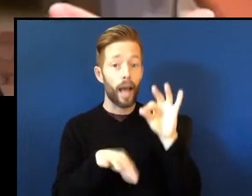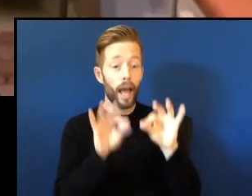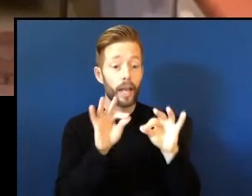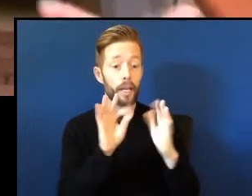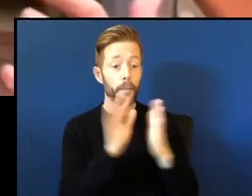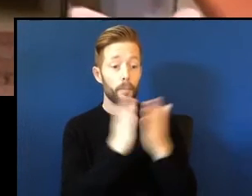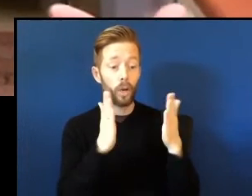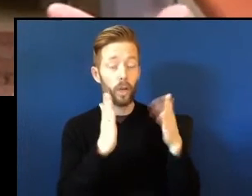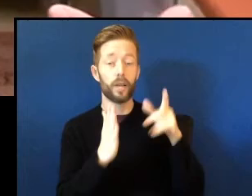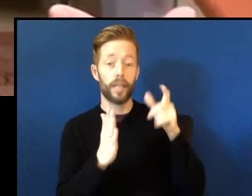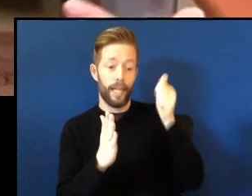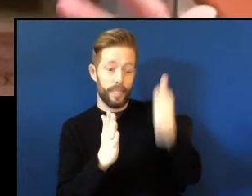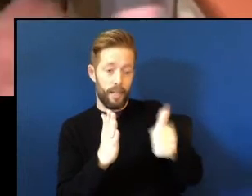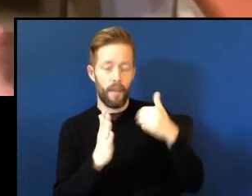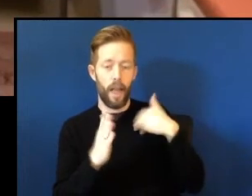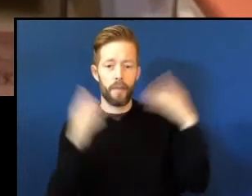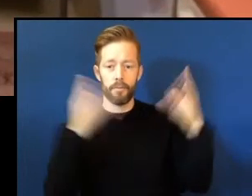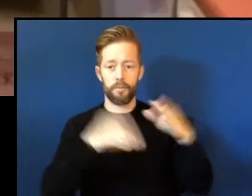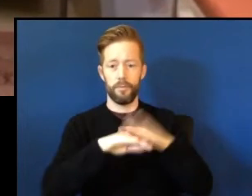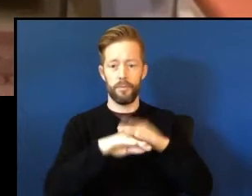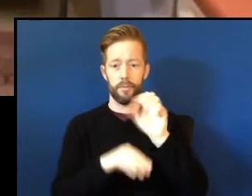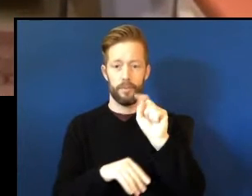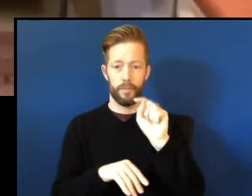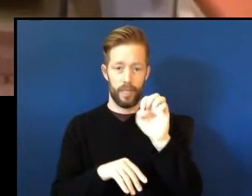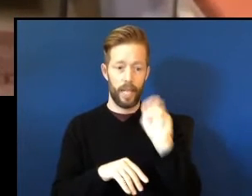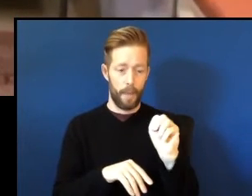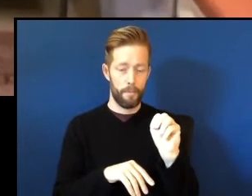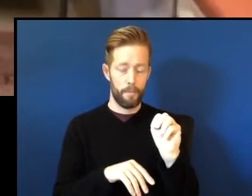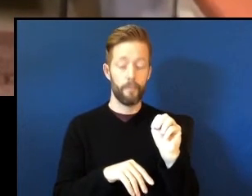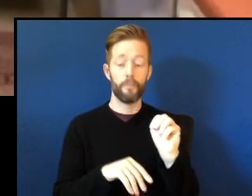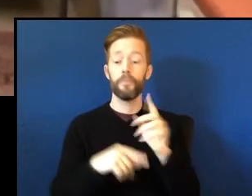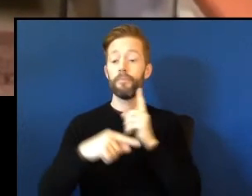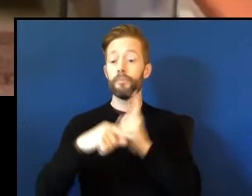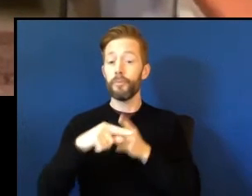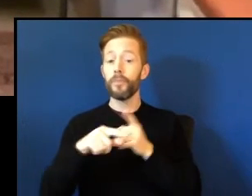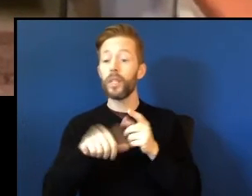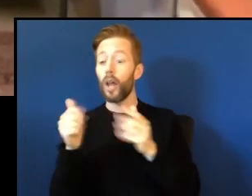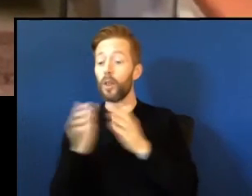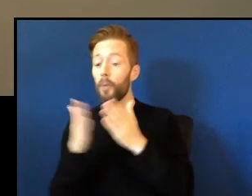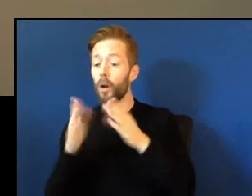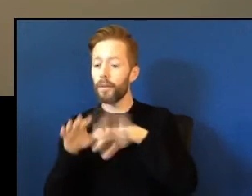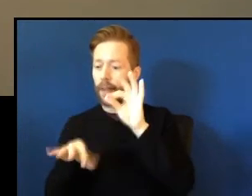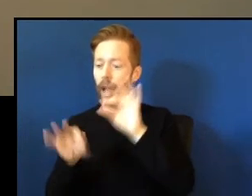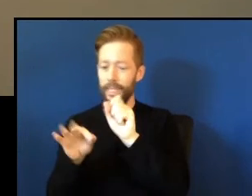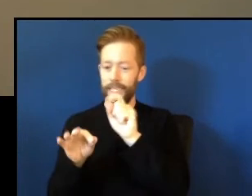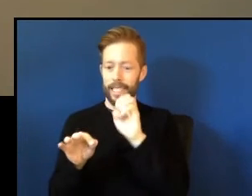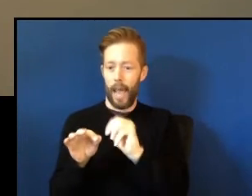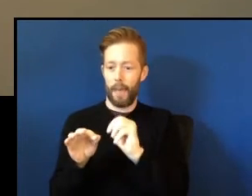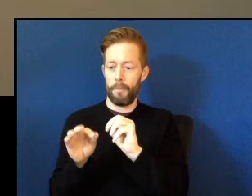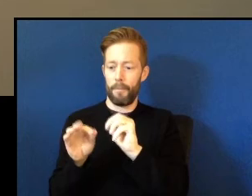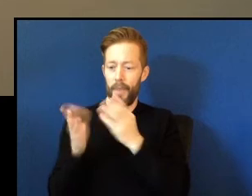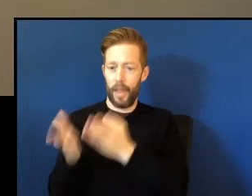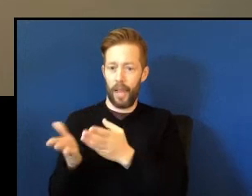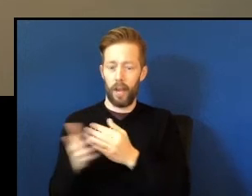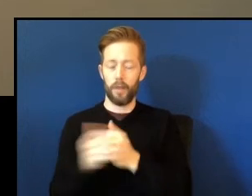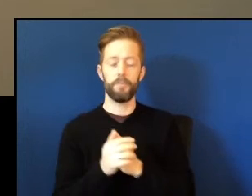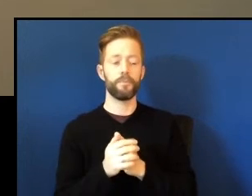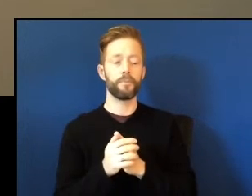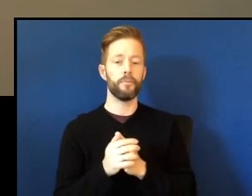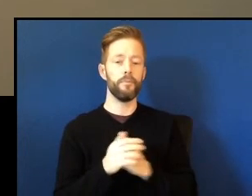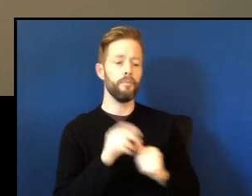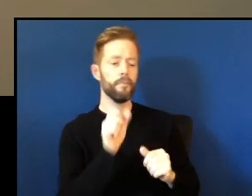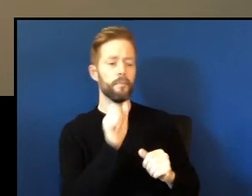have a STEM focus and also finding STEM in books. I think also the book that you wrote